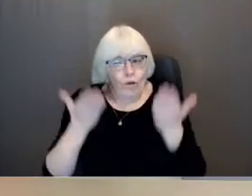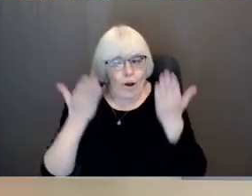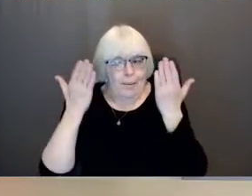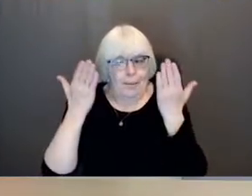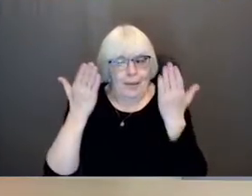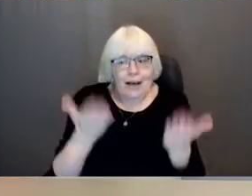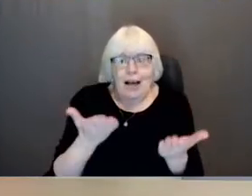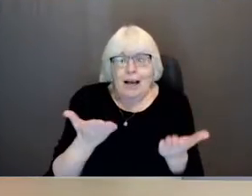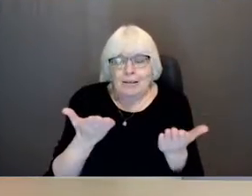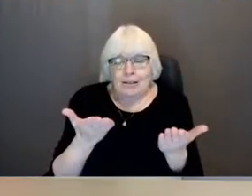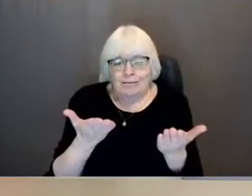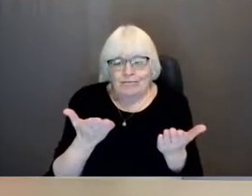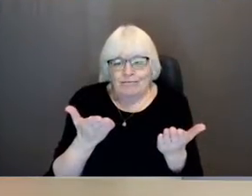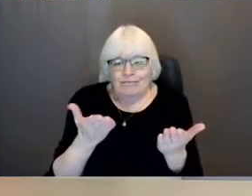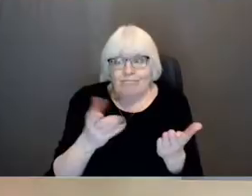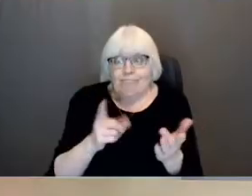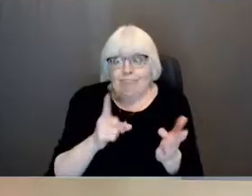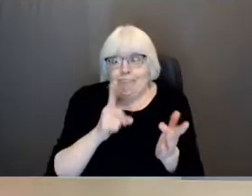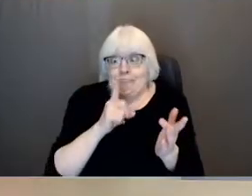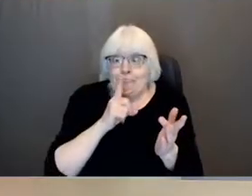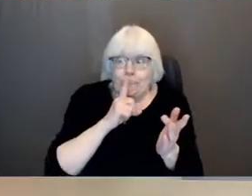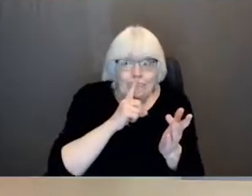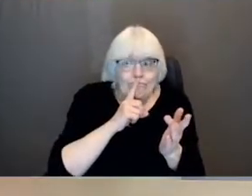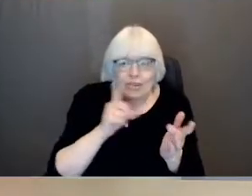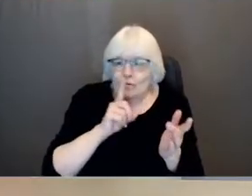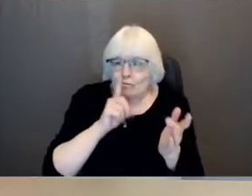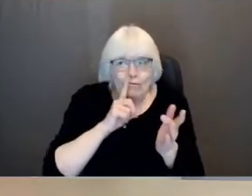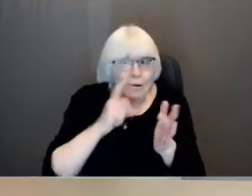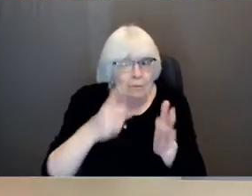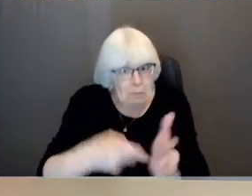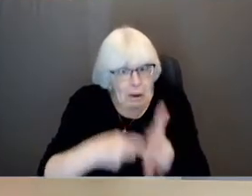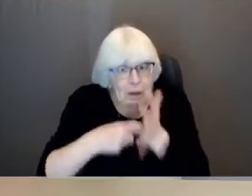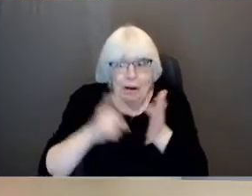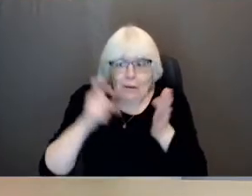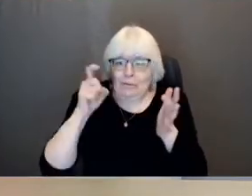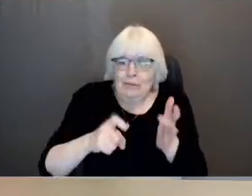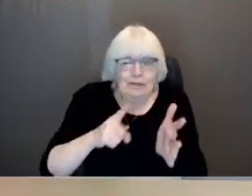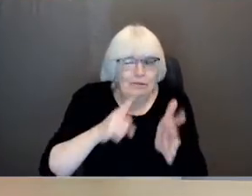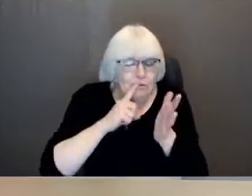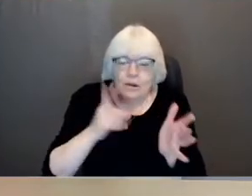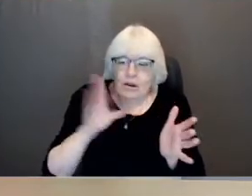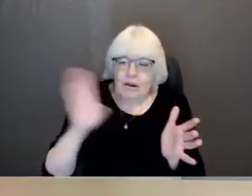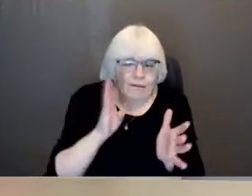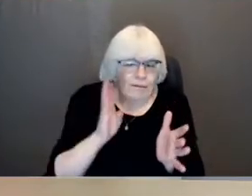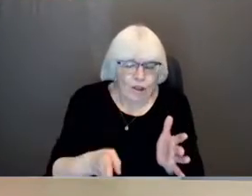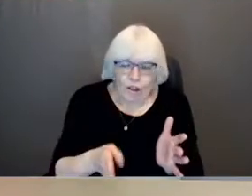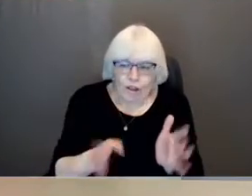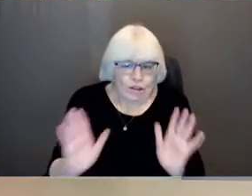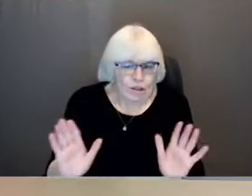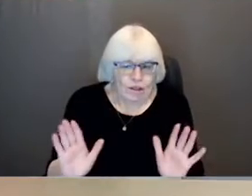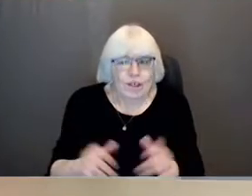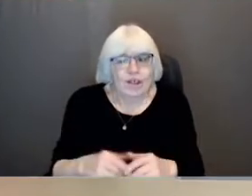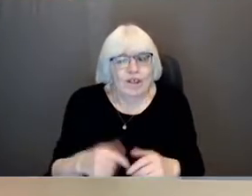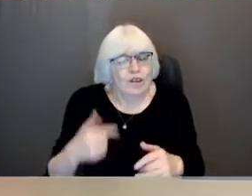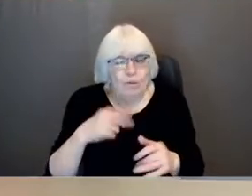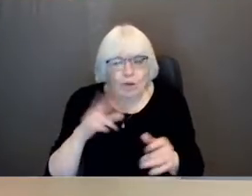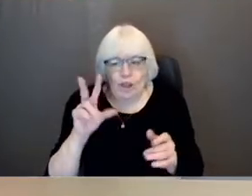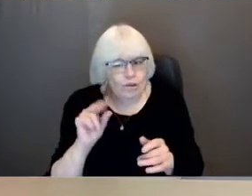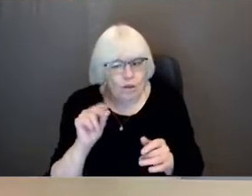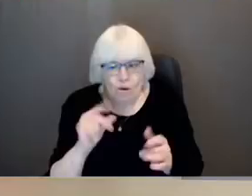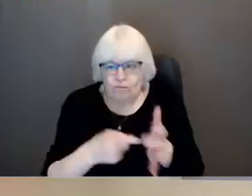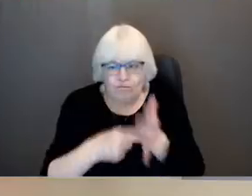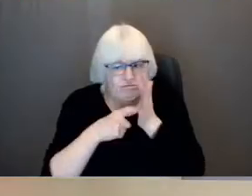intention. And it's like all the things that we're doing are trying to